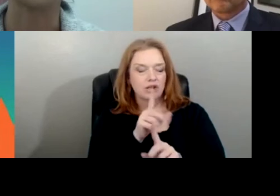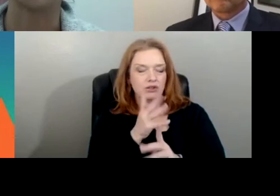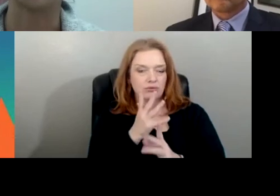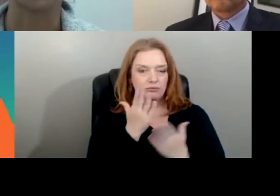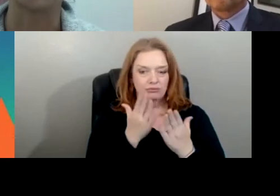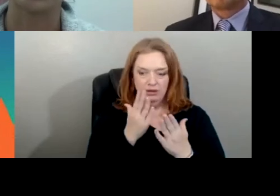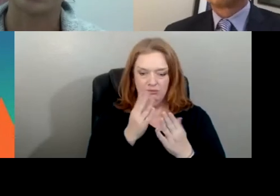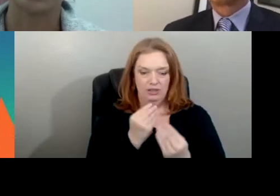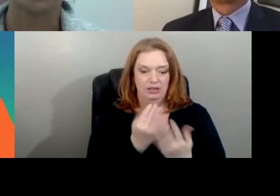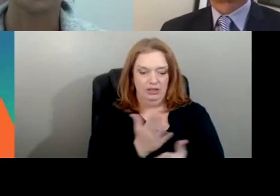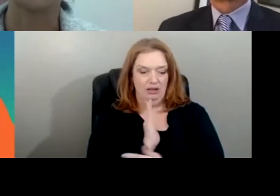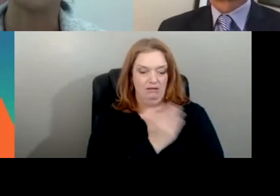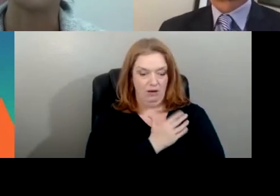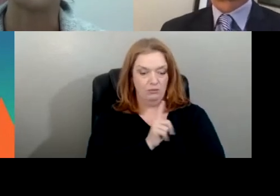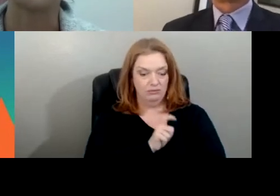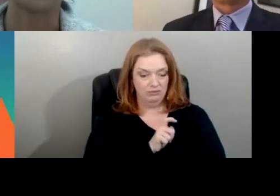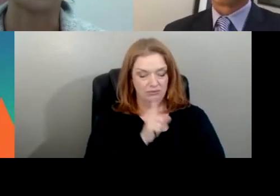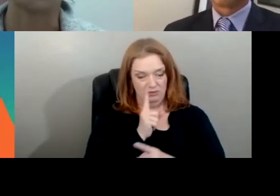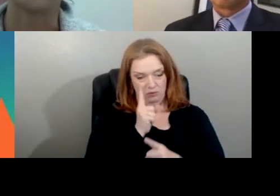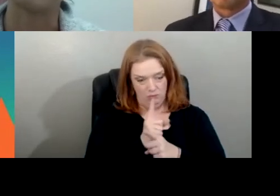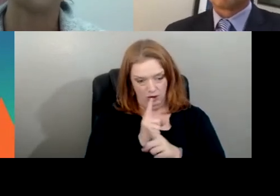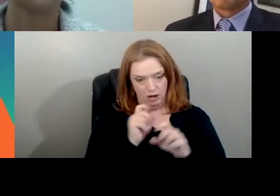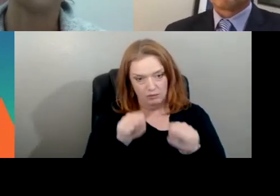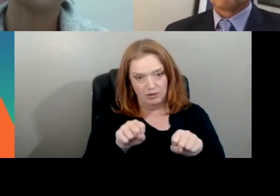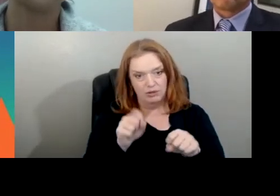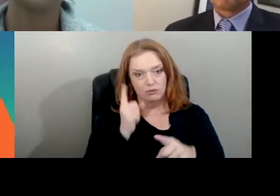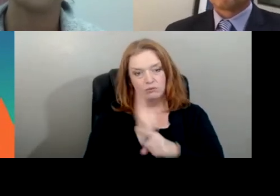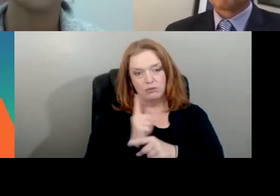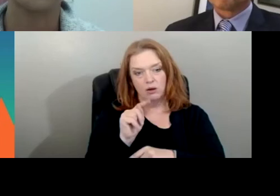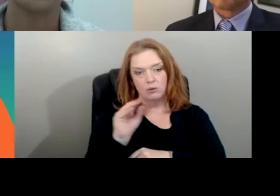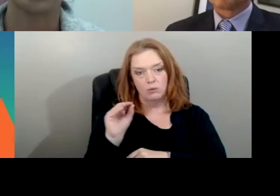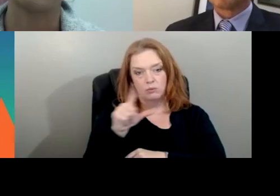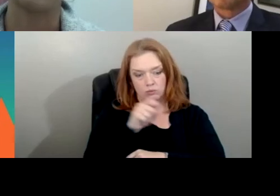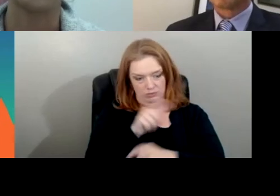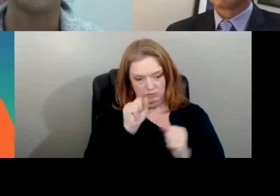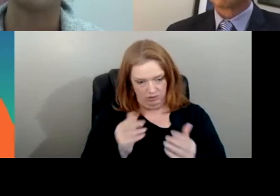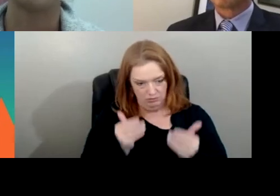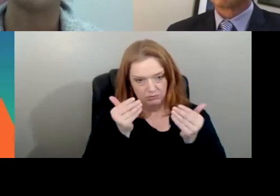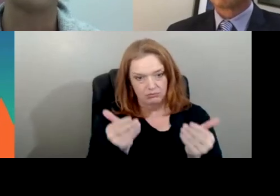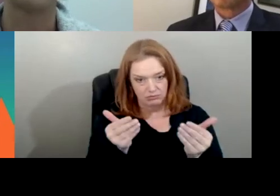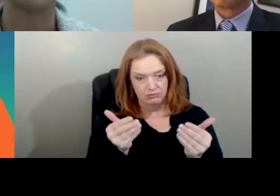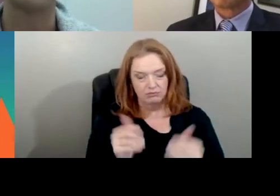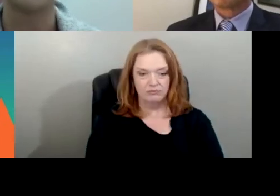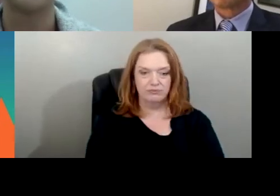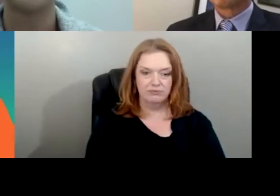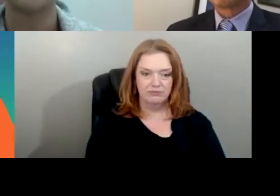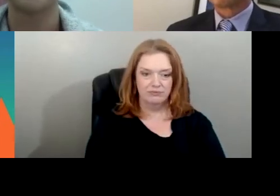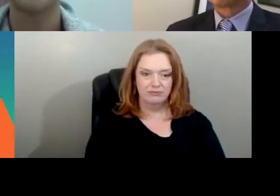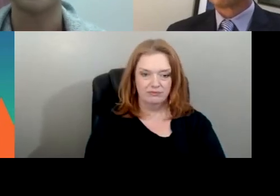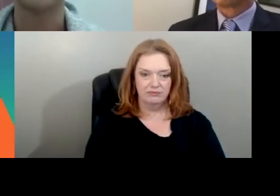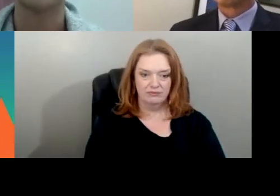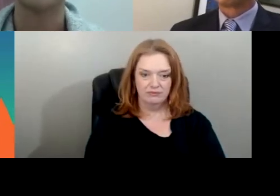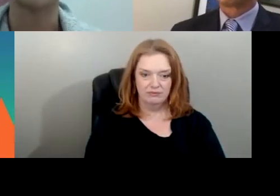abilities, the tools, to basically say, go get them. Absolutely. You have the ability. Yeah. And